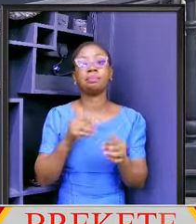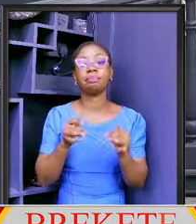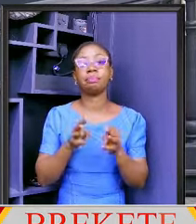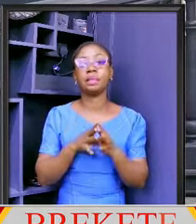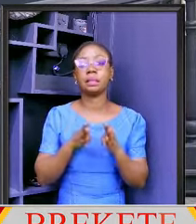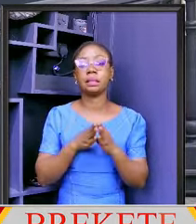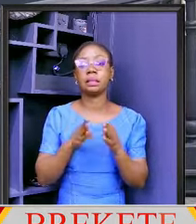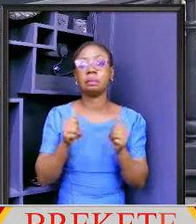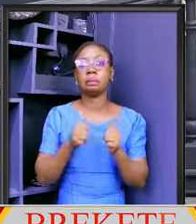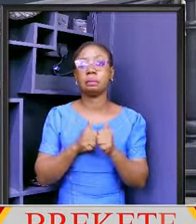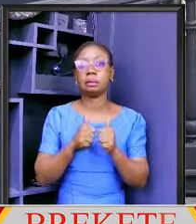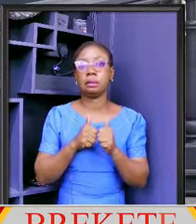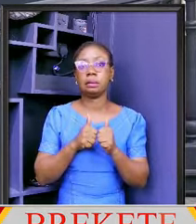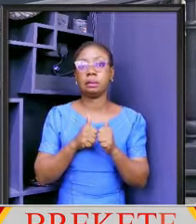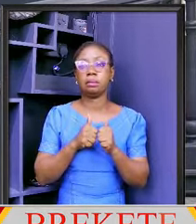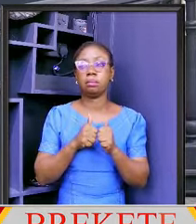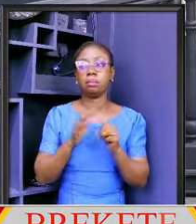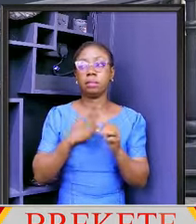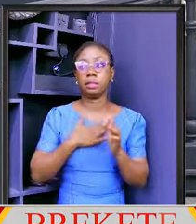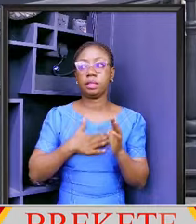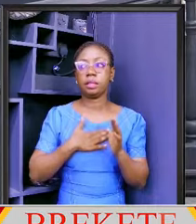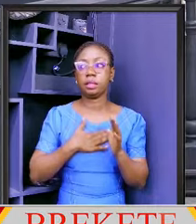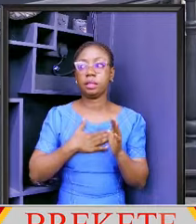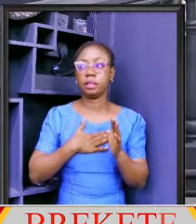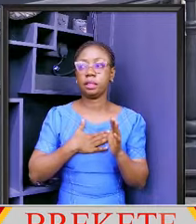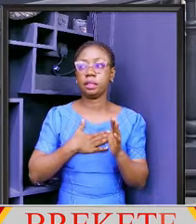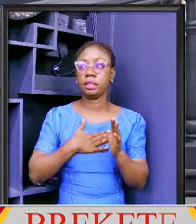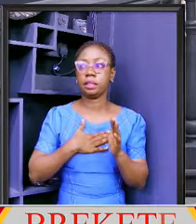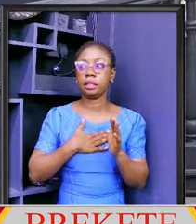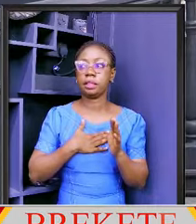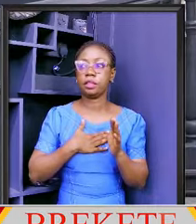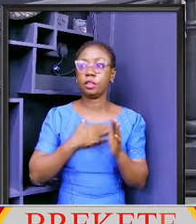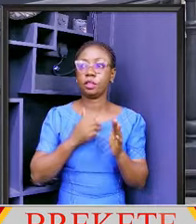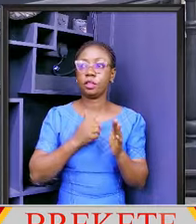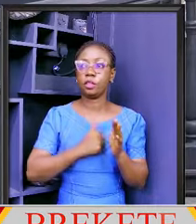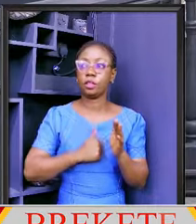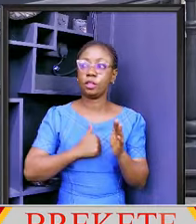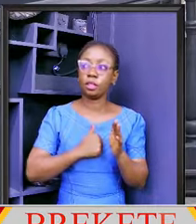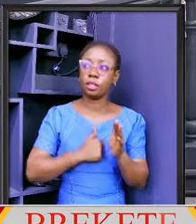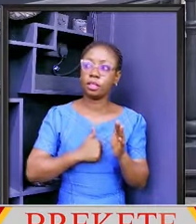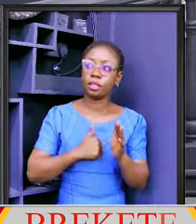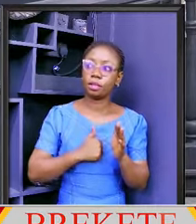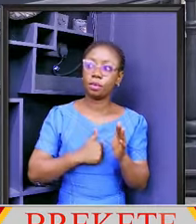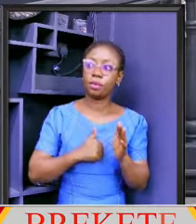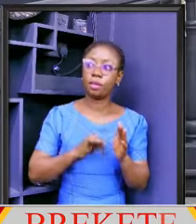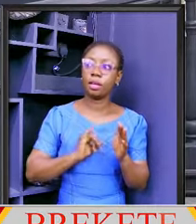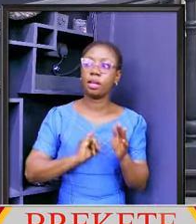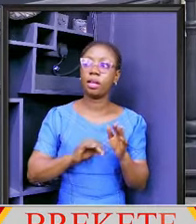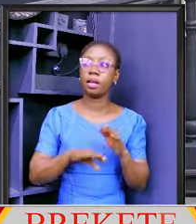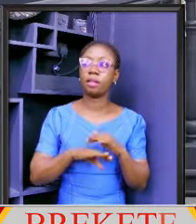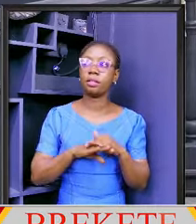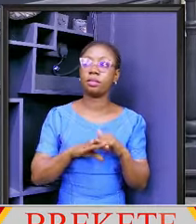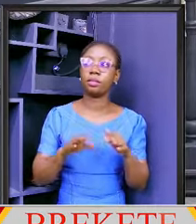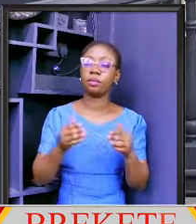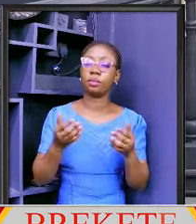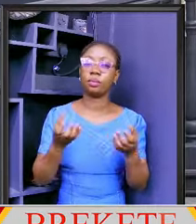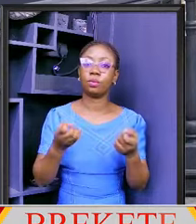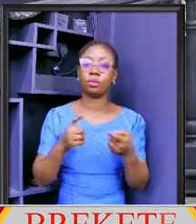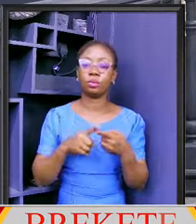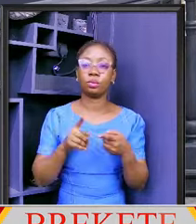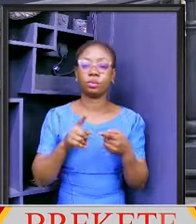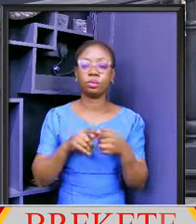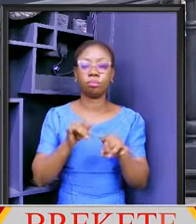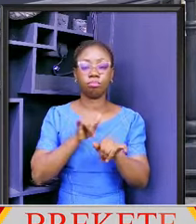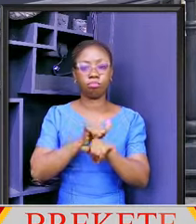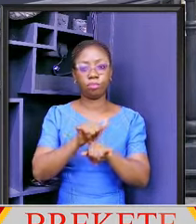there. Sorry, my ordinary president. Allow him to finish, sir. Sir. Okay, hold on. Hold on. I don't want you to mislead the